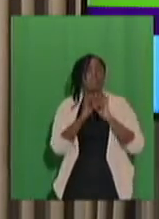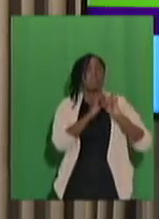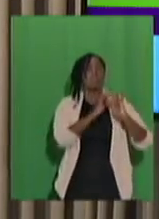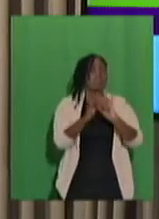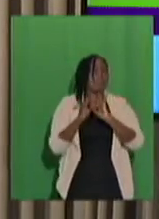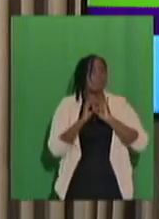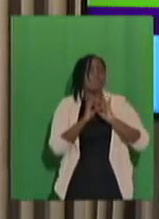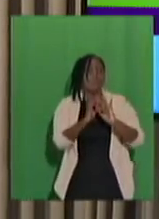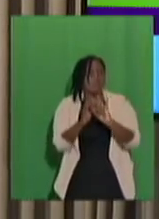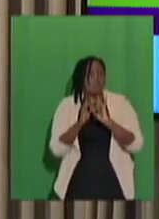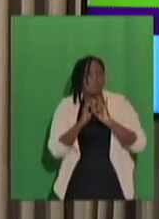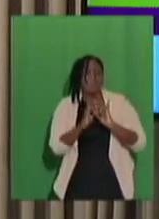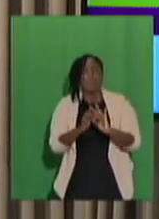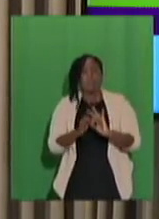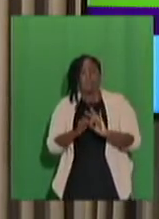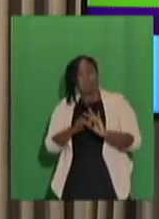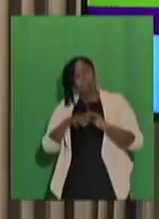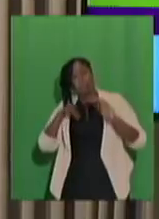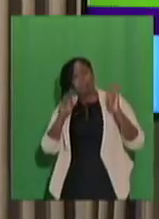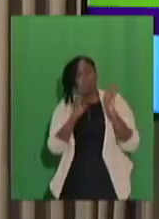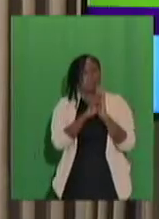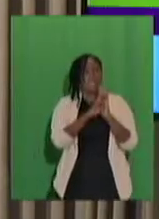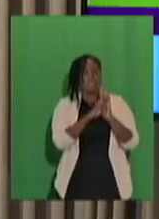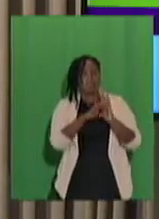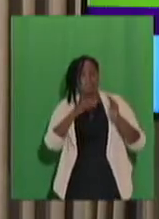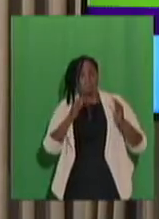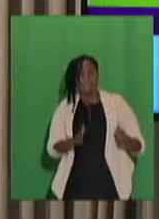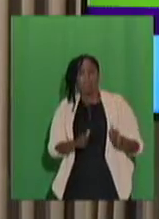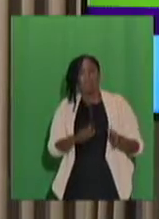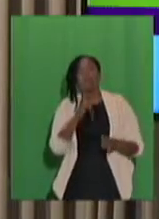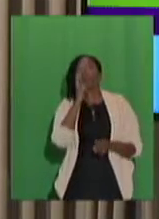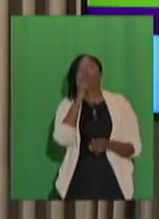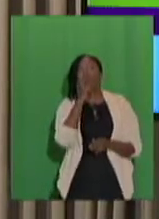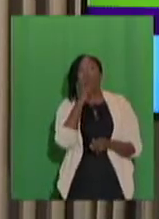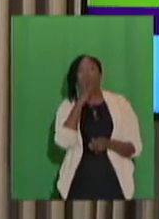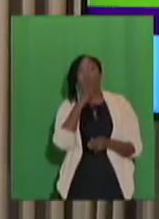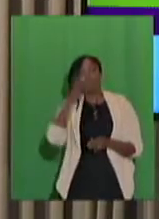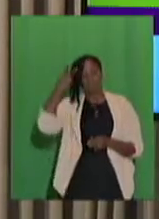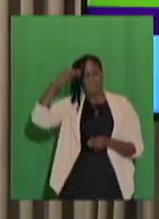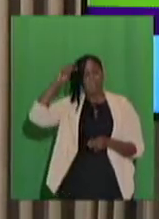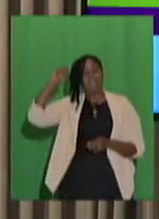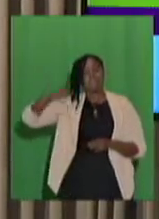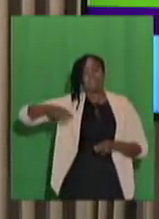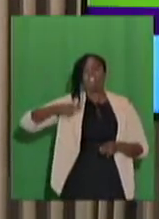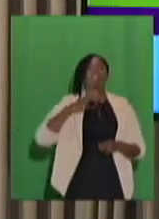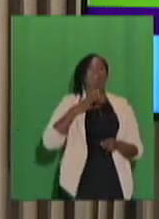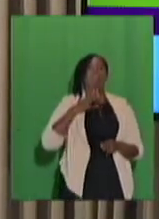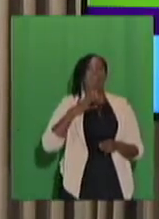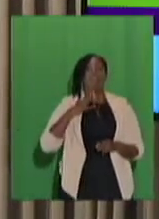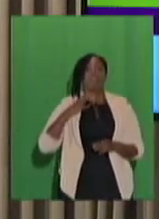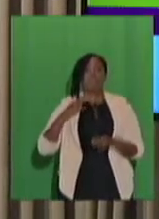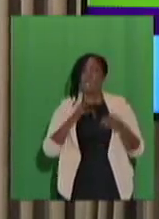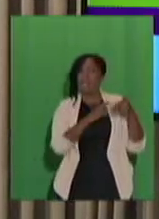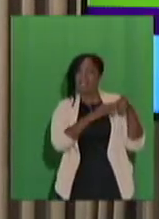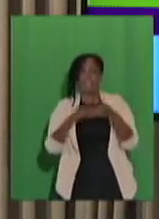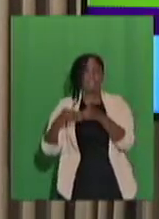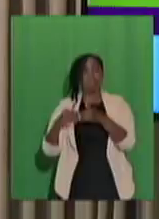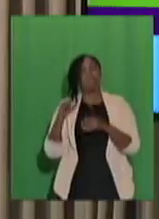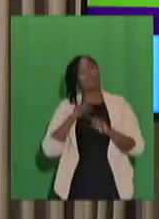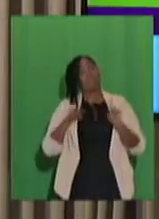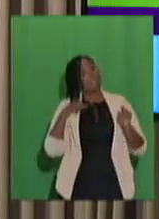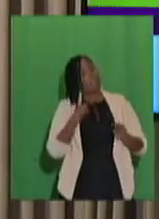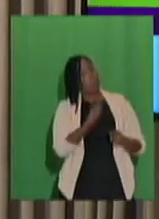The Honorable Prime Minister has taken charge of this situation. But we, who are his lieutenants